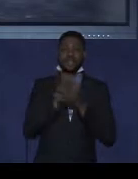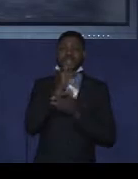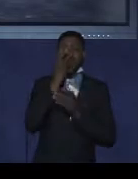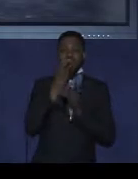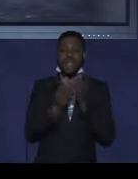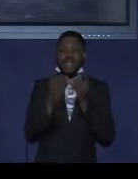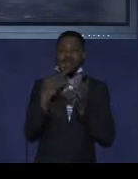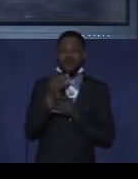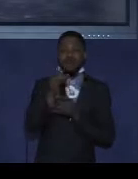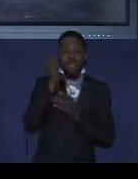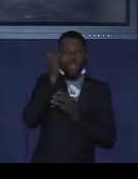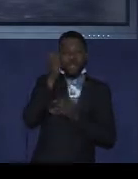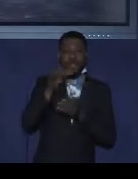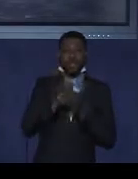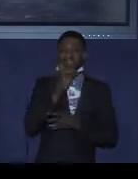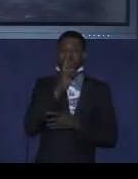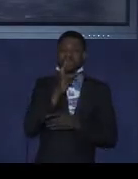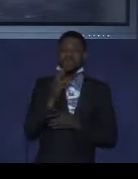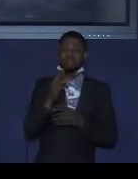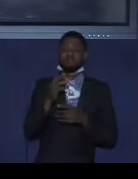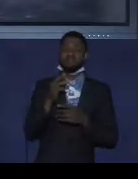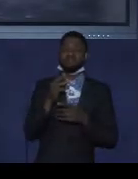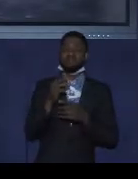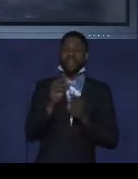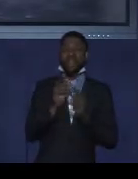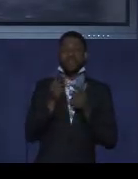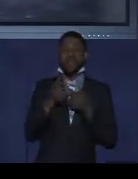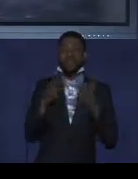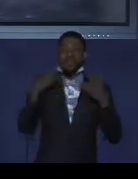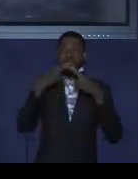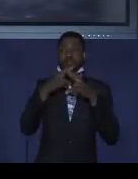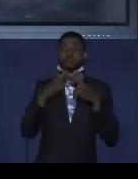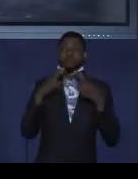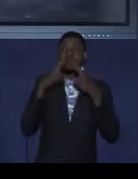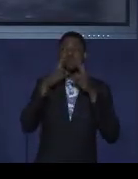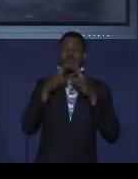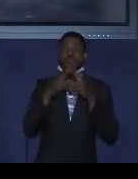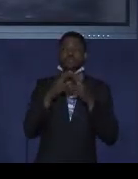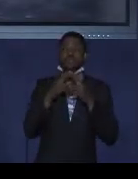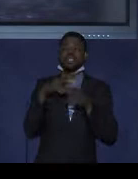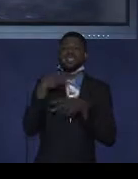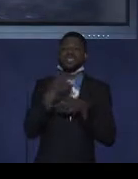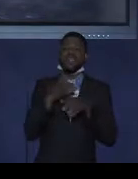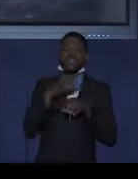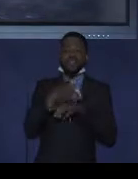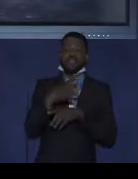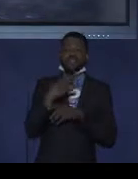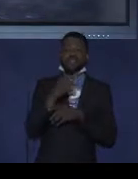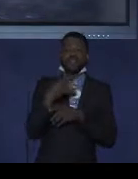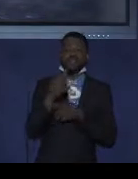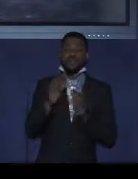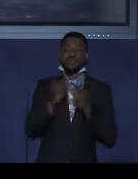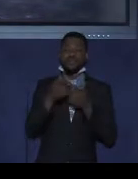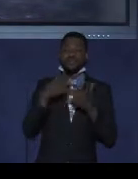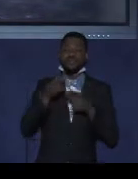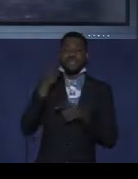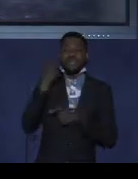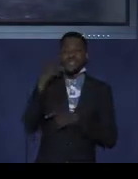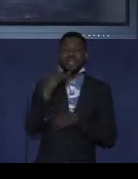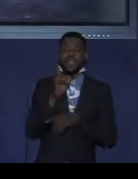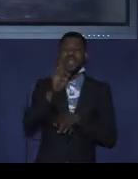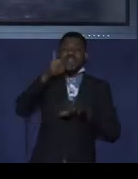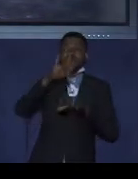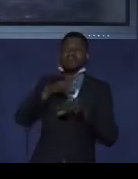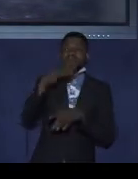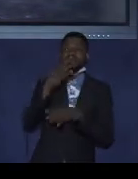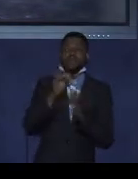of understanding. That's another. Now, having seen or discussed the causes of group conflict, let's look at the